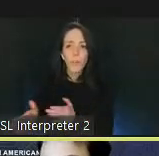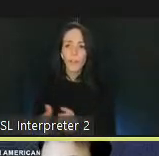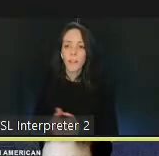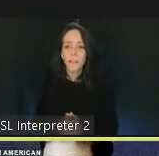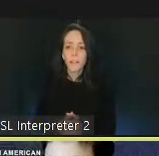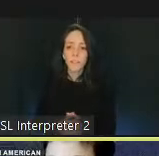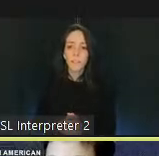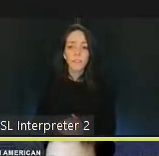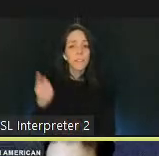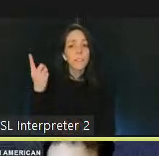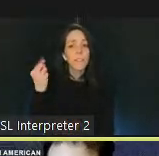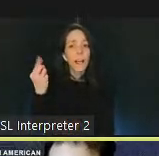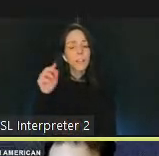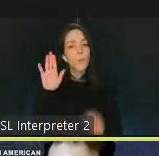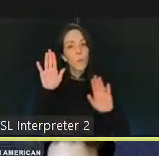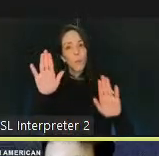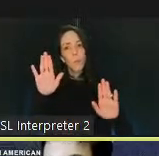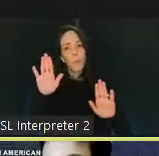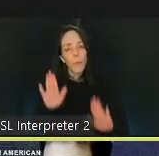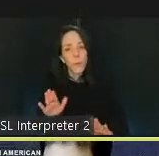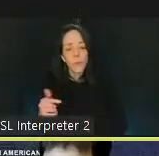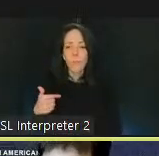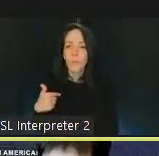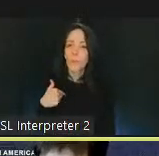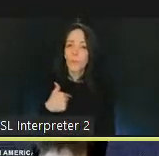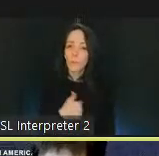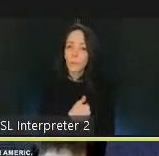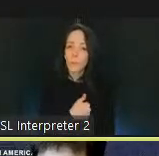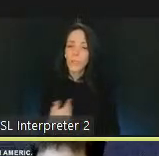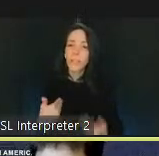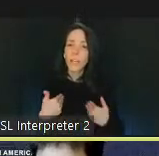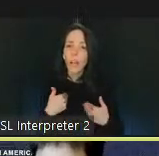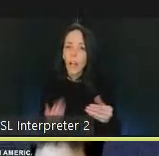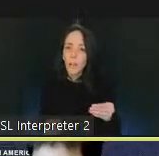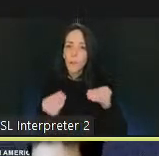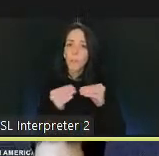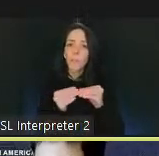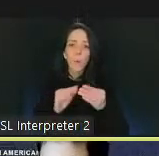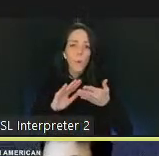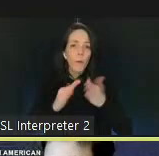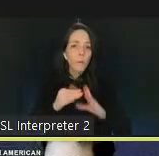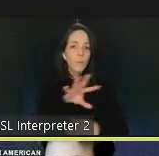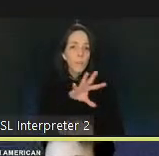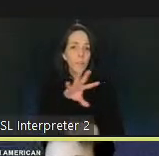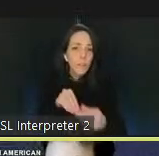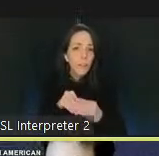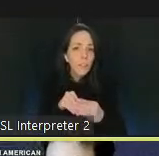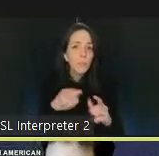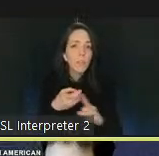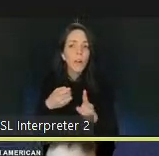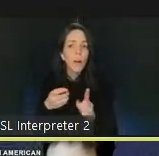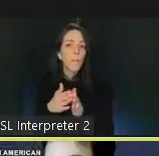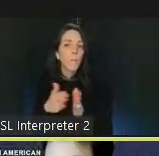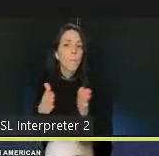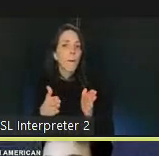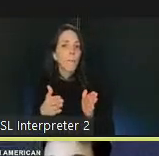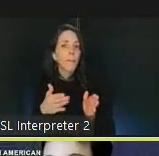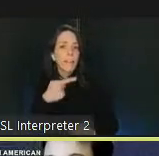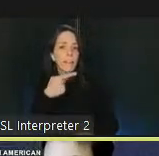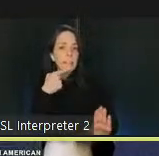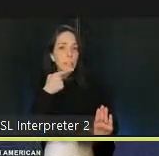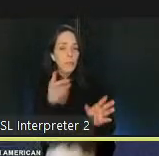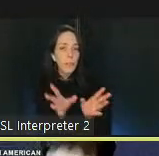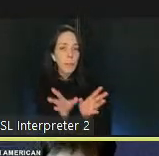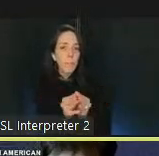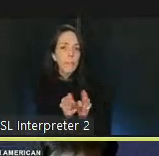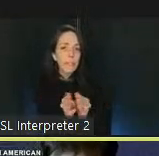Last year it was wonderful. We had much more community engagement through the public hearings than we had had